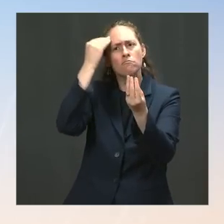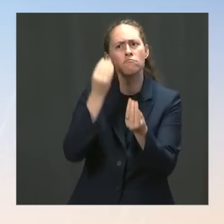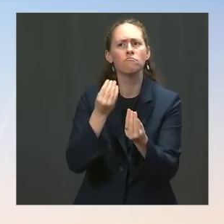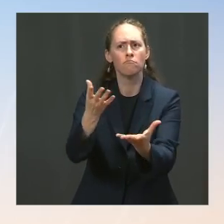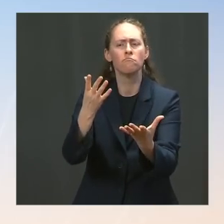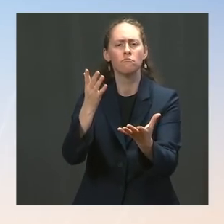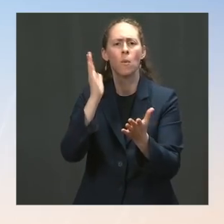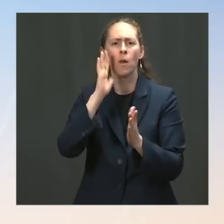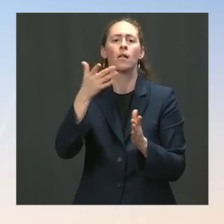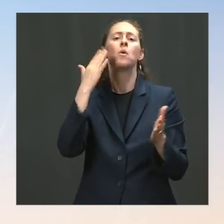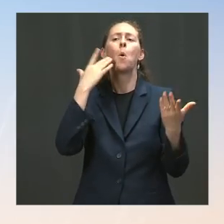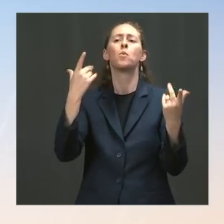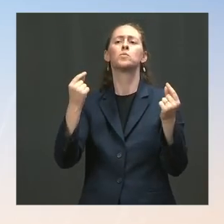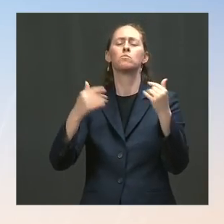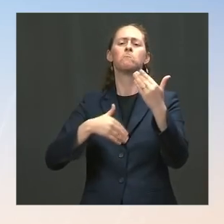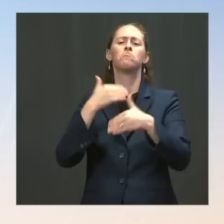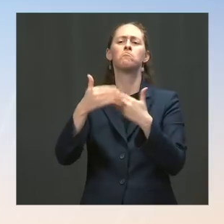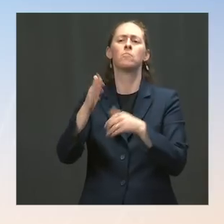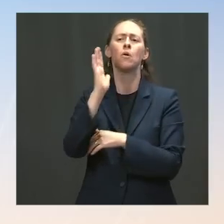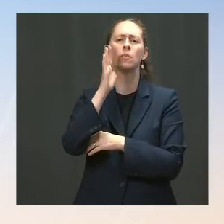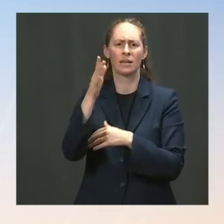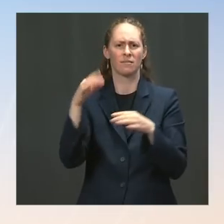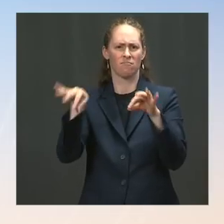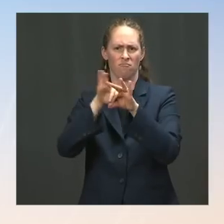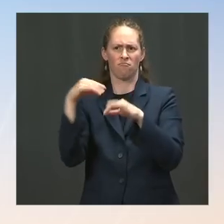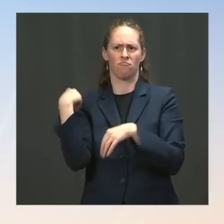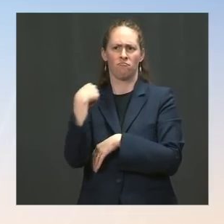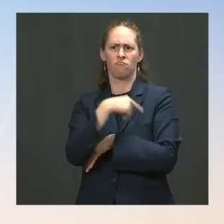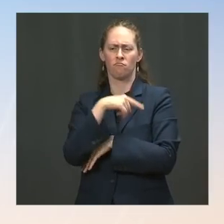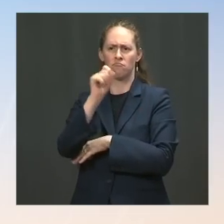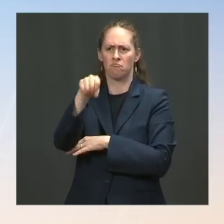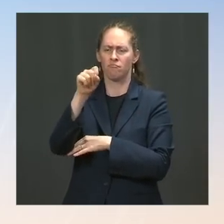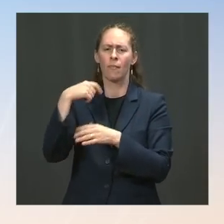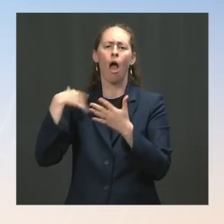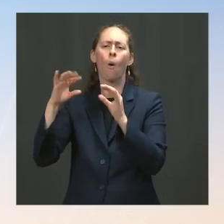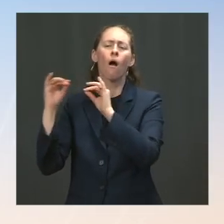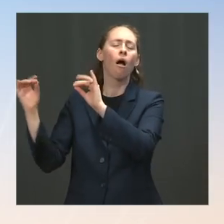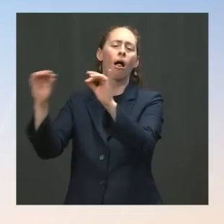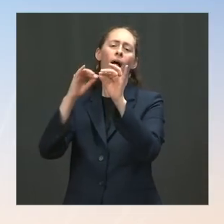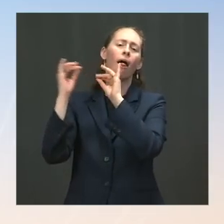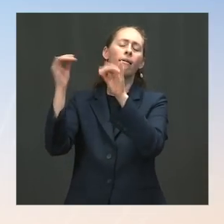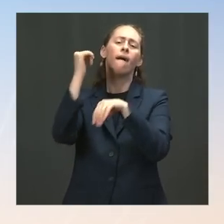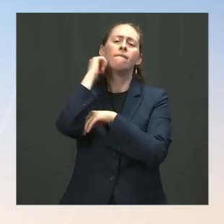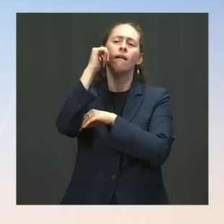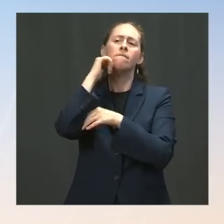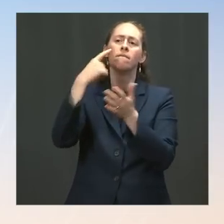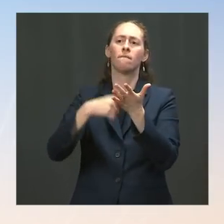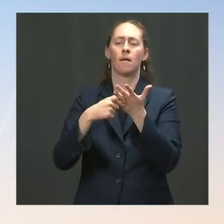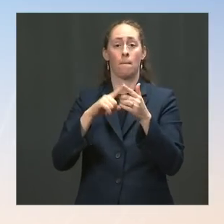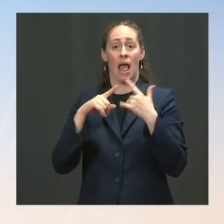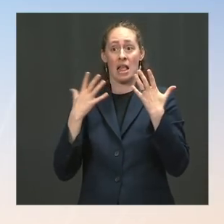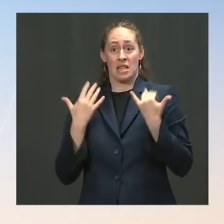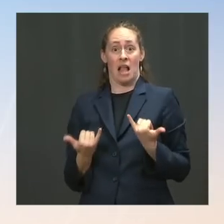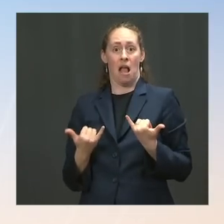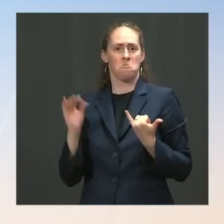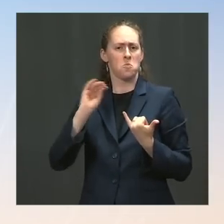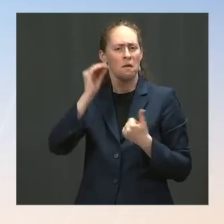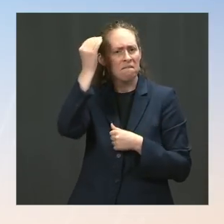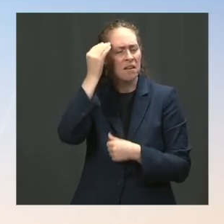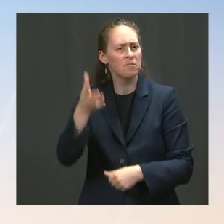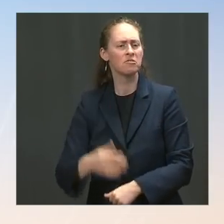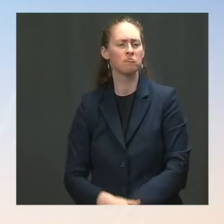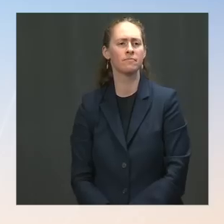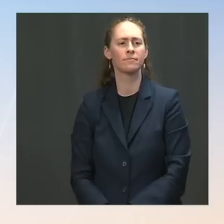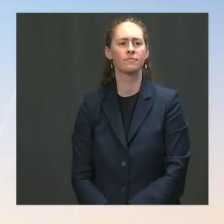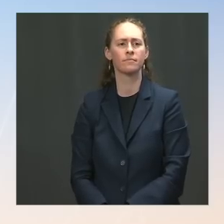and we're having conversations daily, and we hope to have information soon. Steve? Just as a follow-up to that, there's a study earlier this summer that said